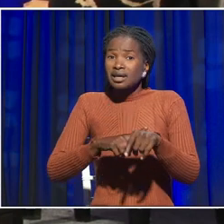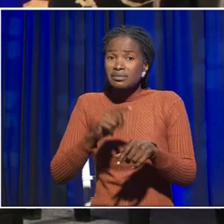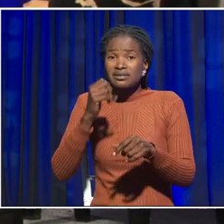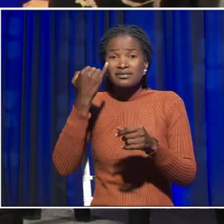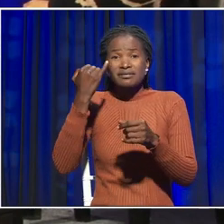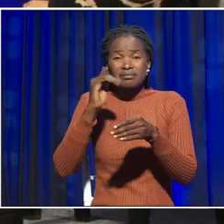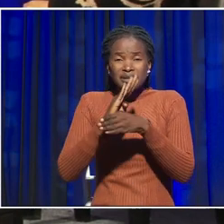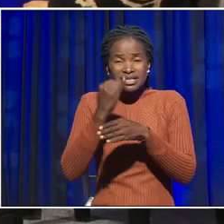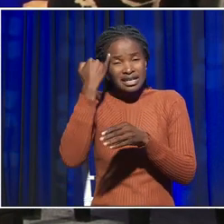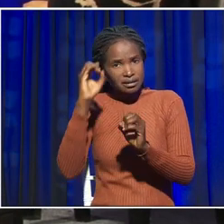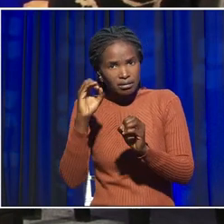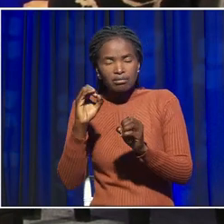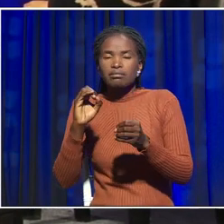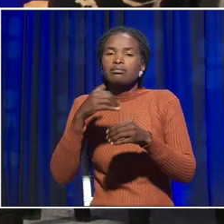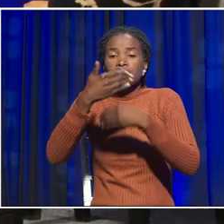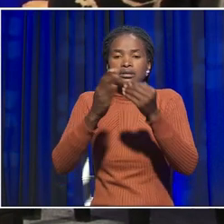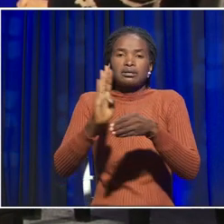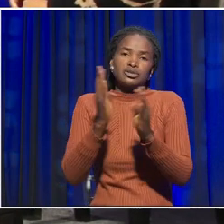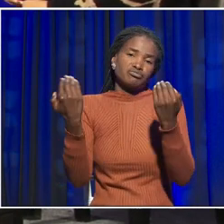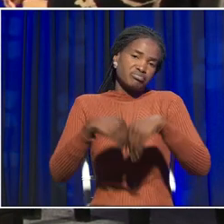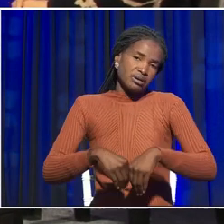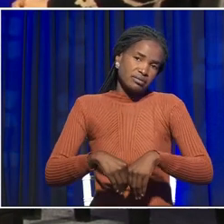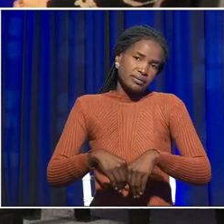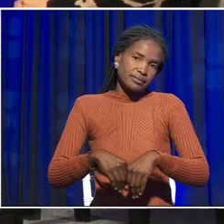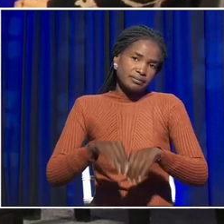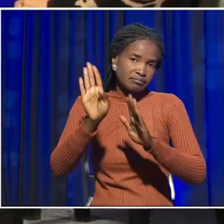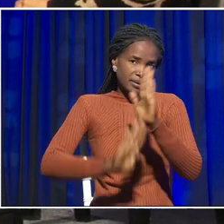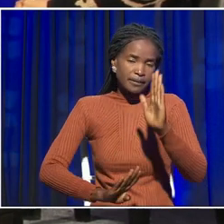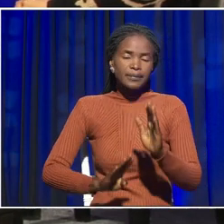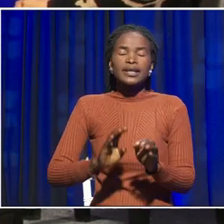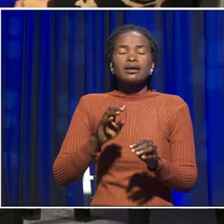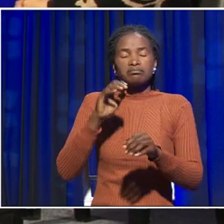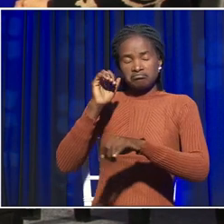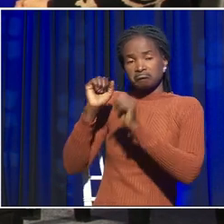Absolutely, absolutely. And probably the next case actually